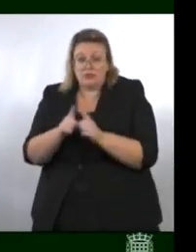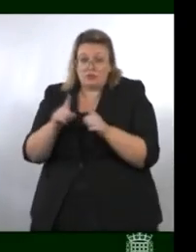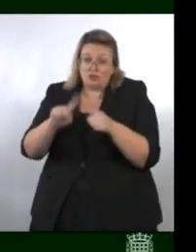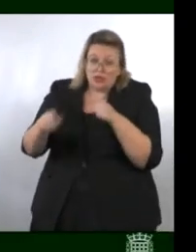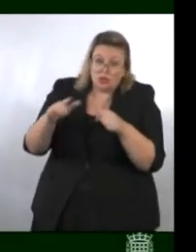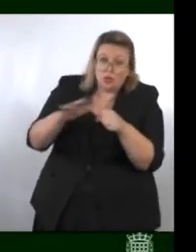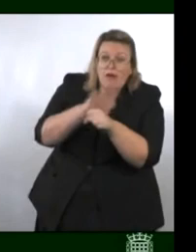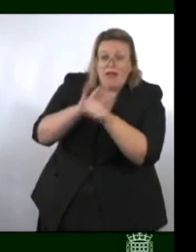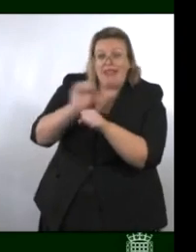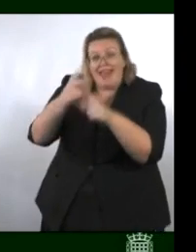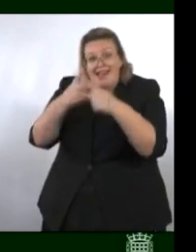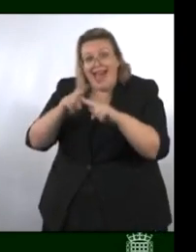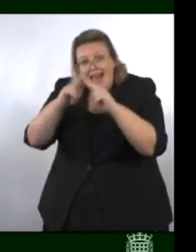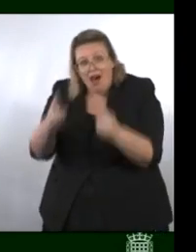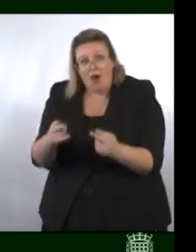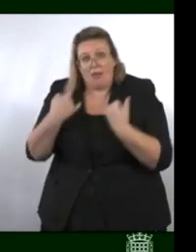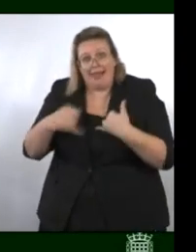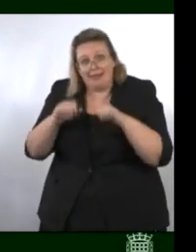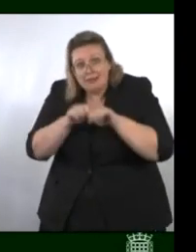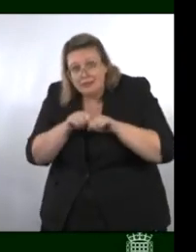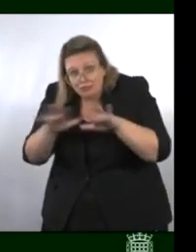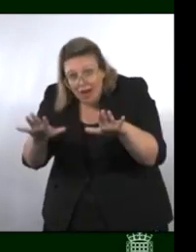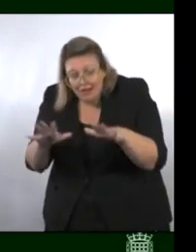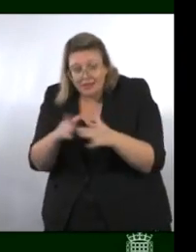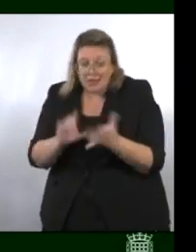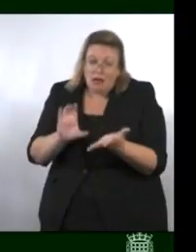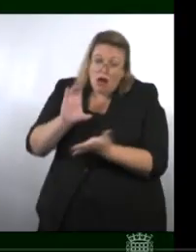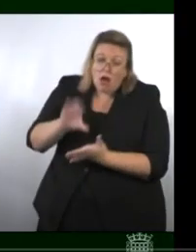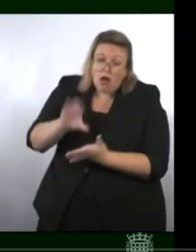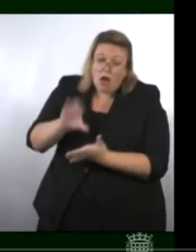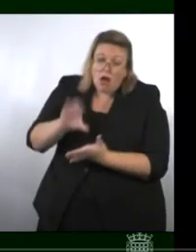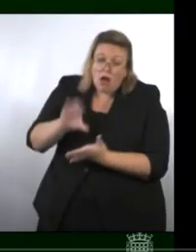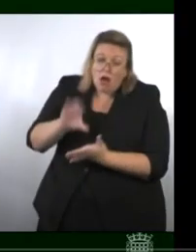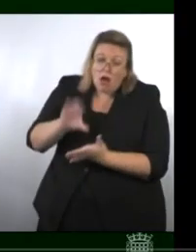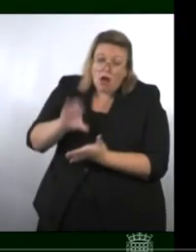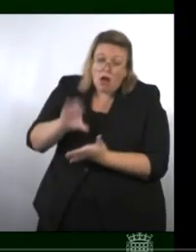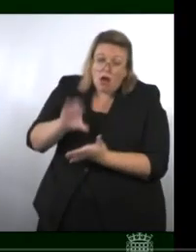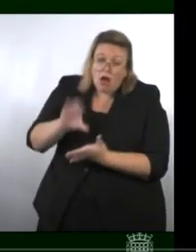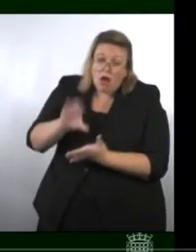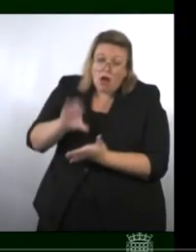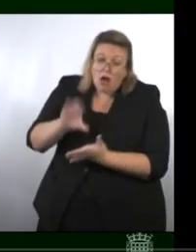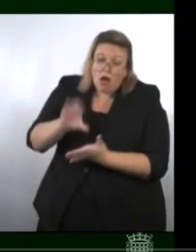homes, £20 million for tests and trace, another £22 million for local response.